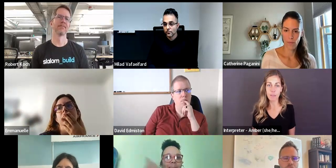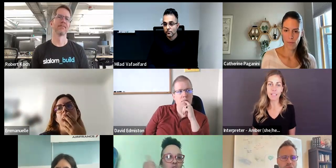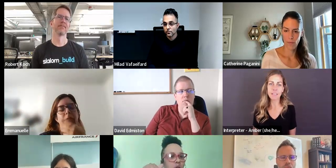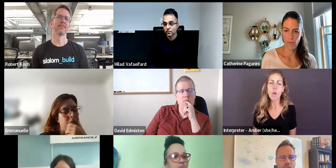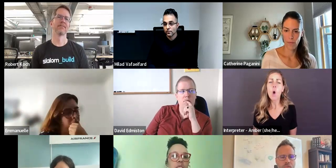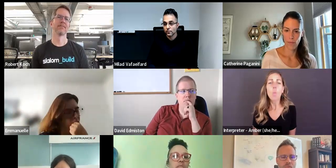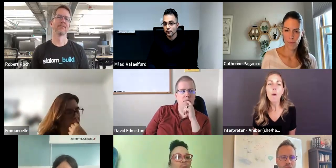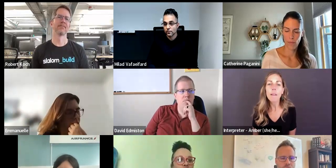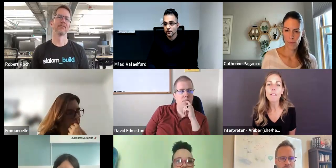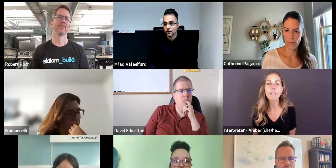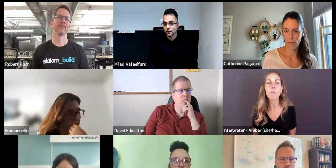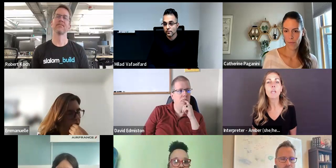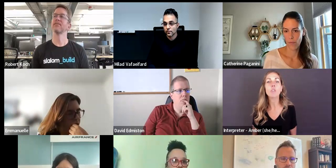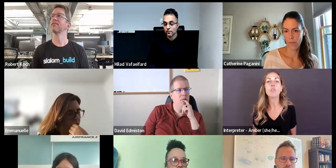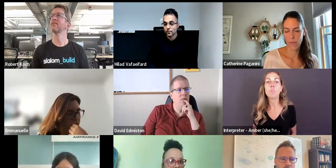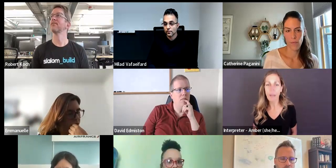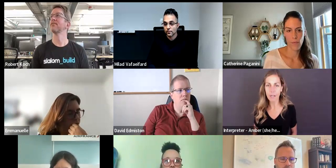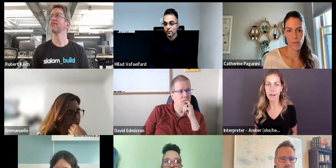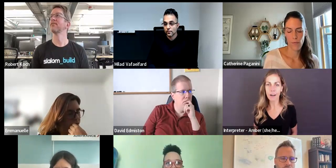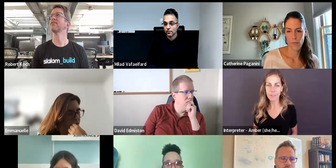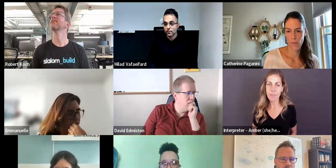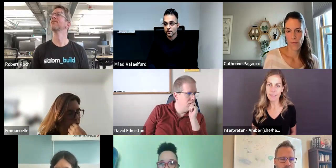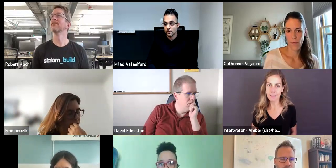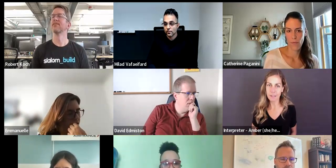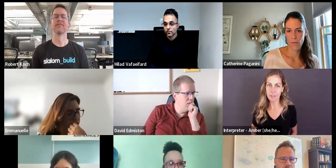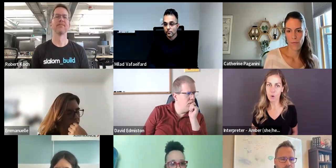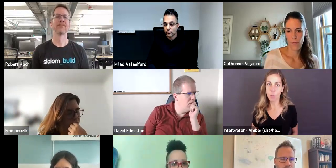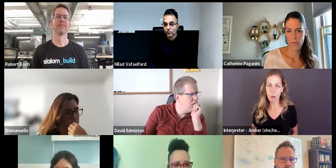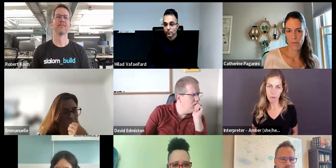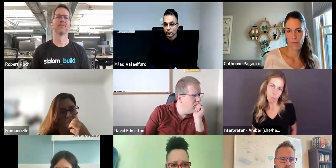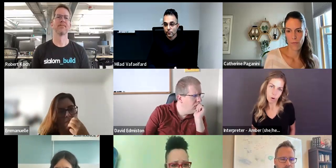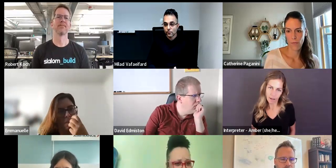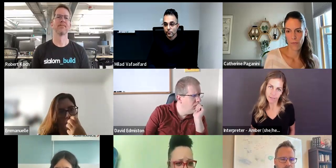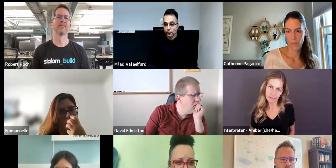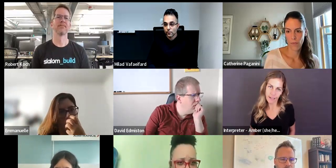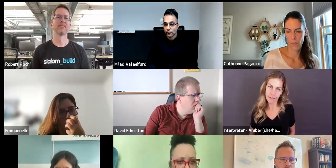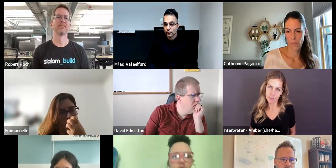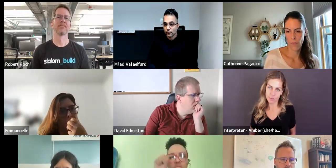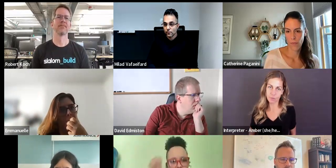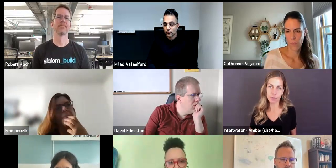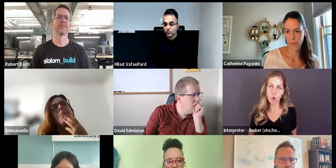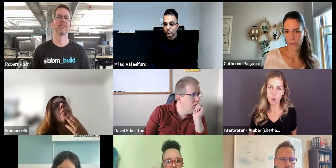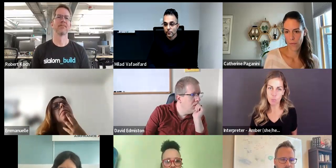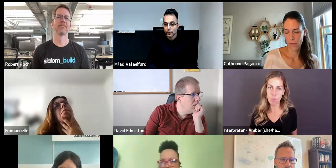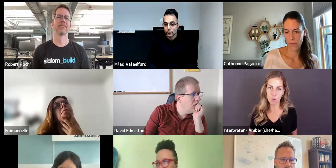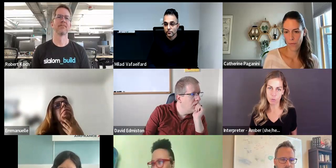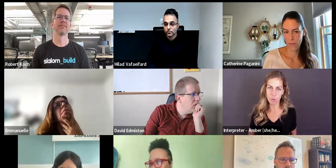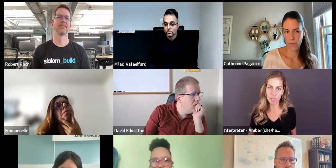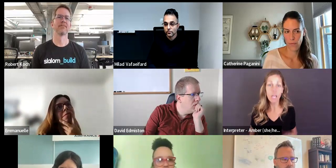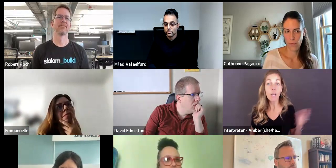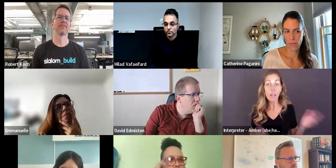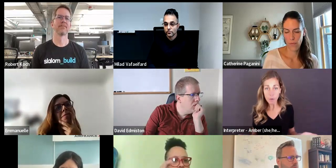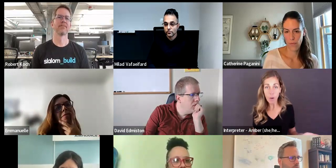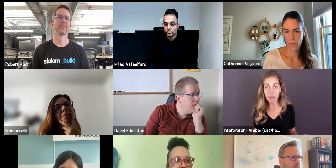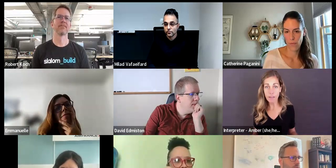your opinions. What it is that we could do better to make this work for us and flow more